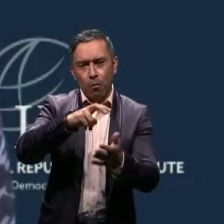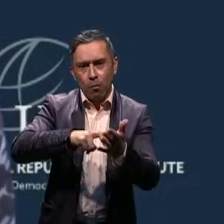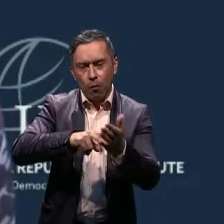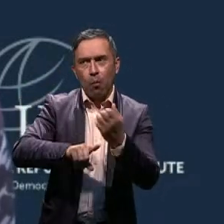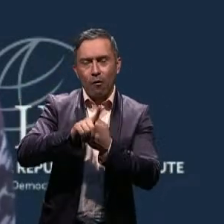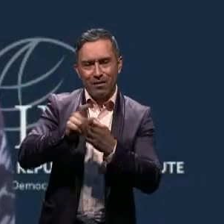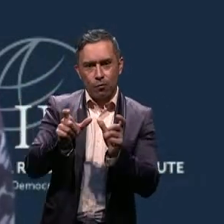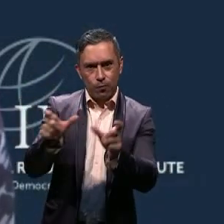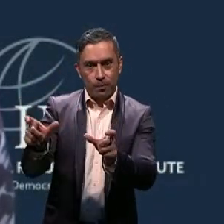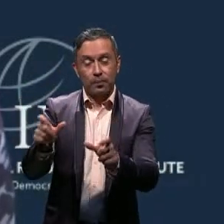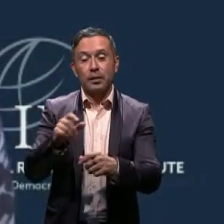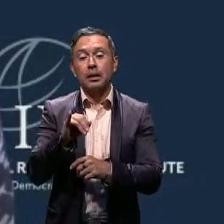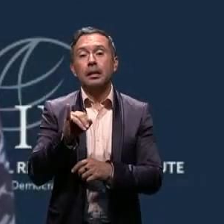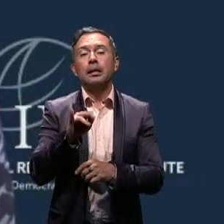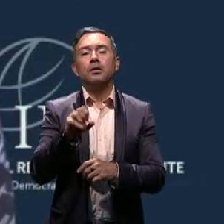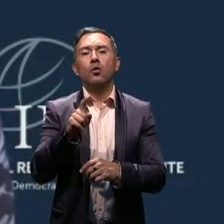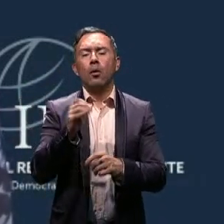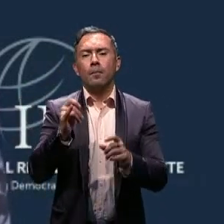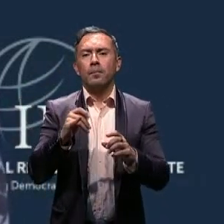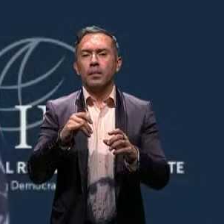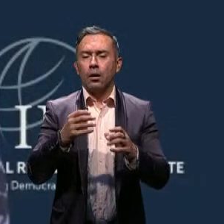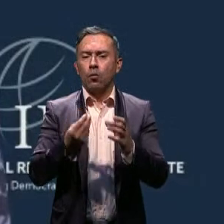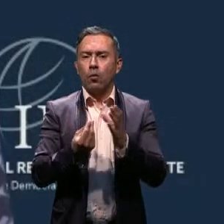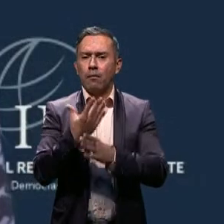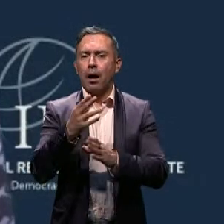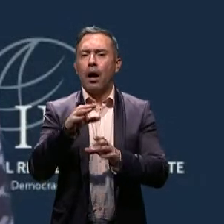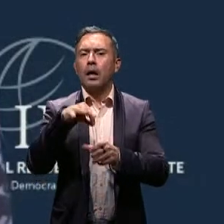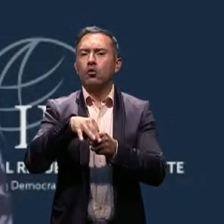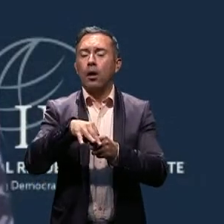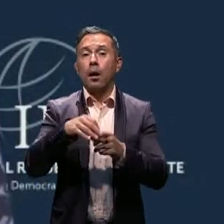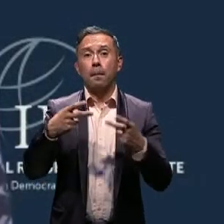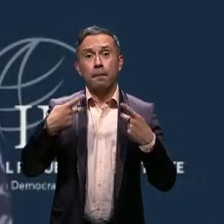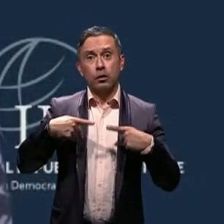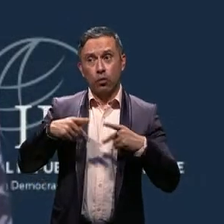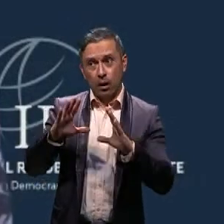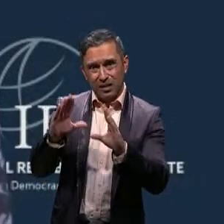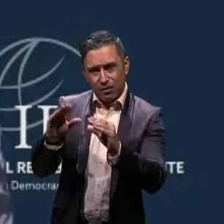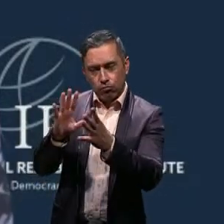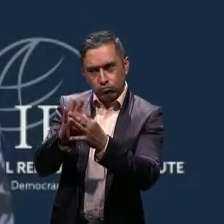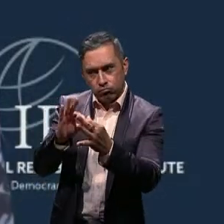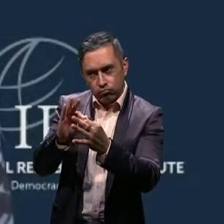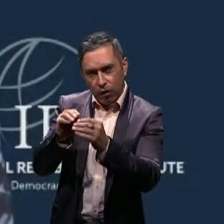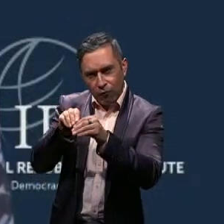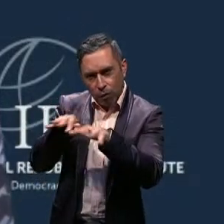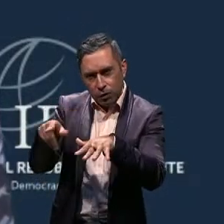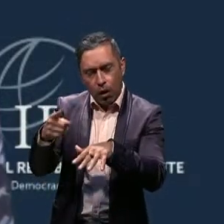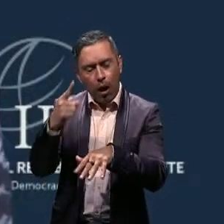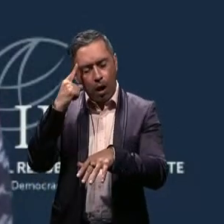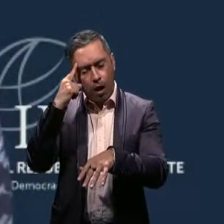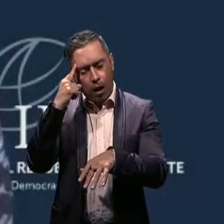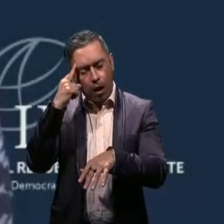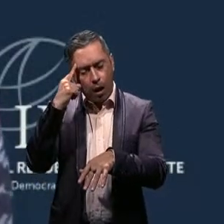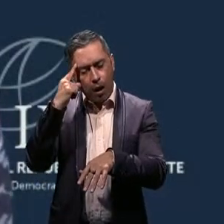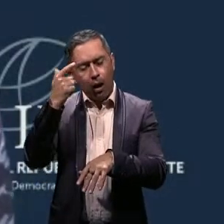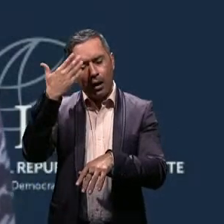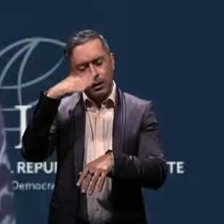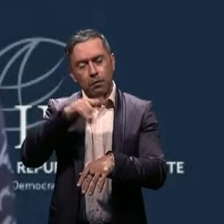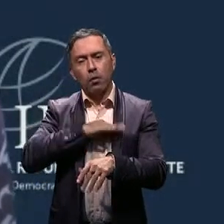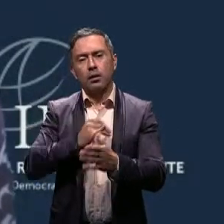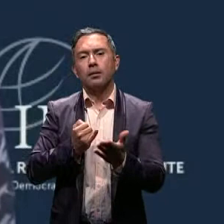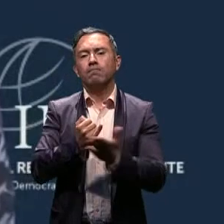challenges. We also support civic education and electoral education initiatives that allow the citizens